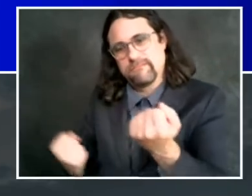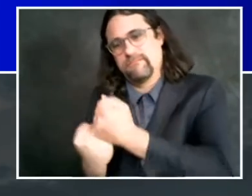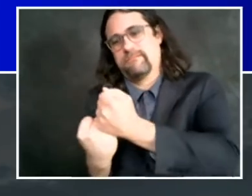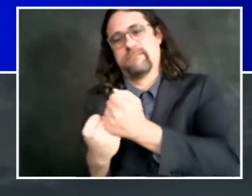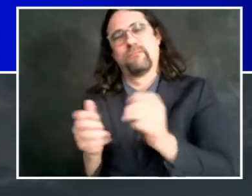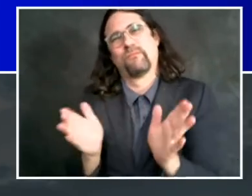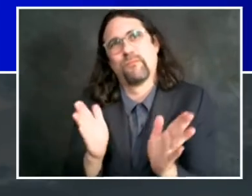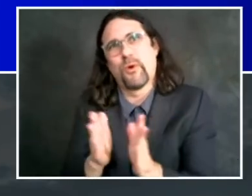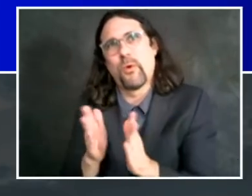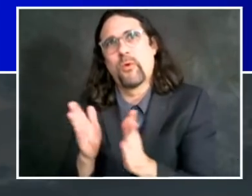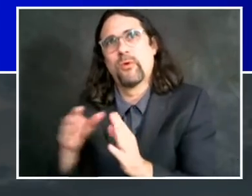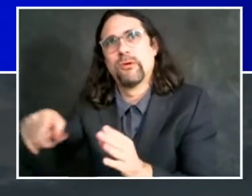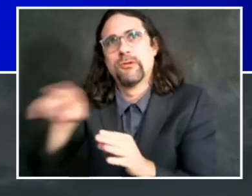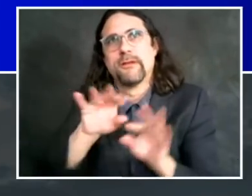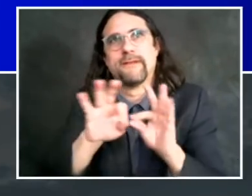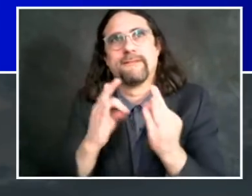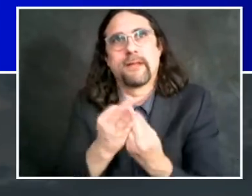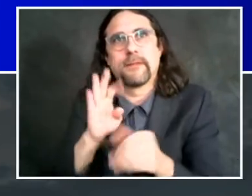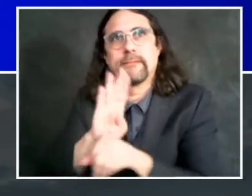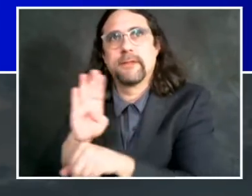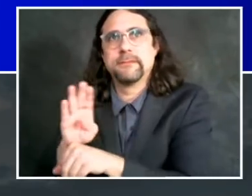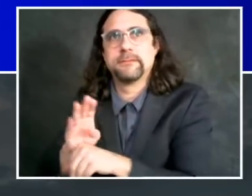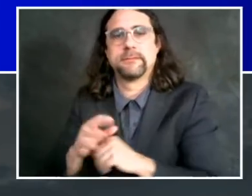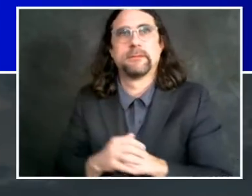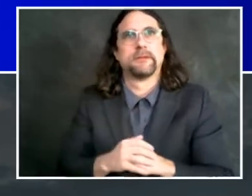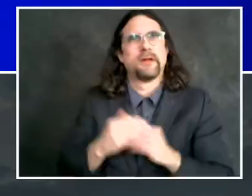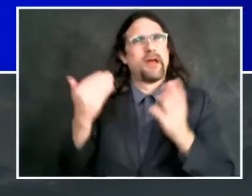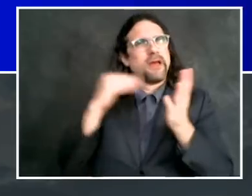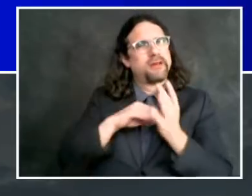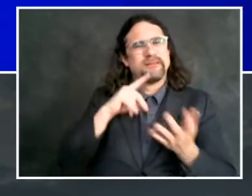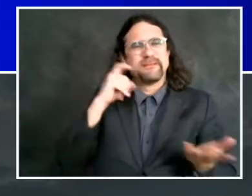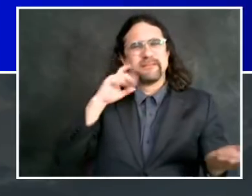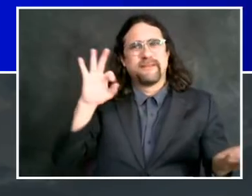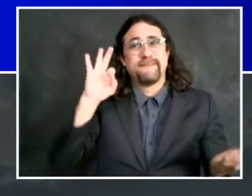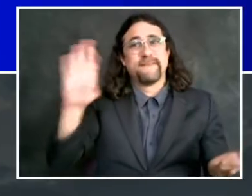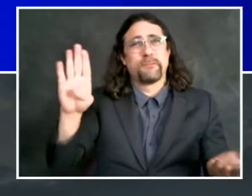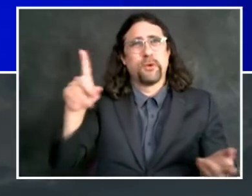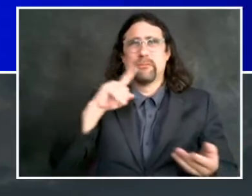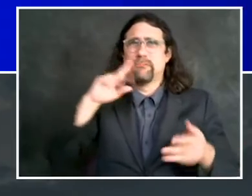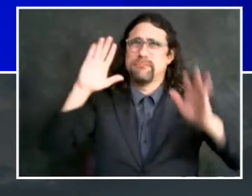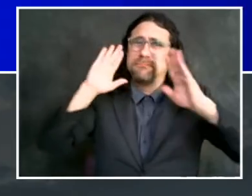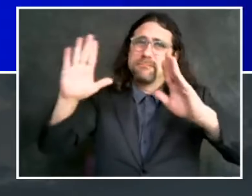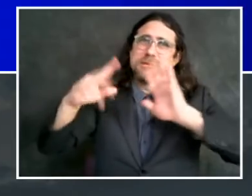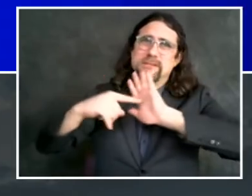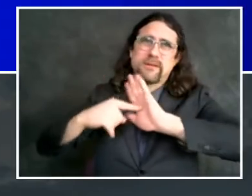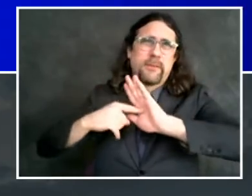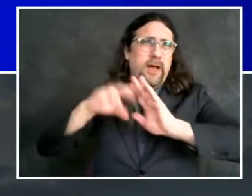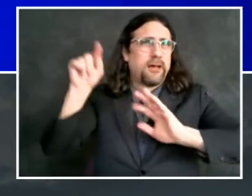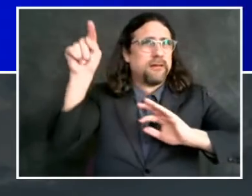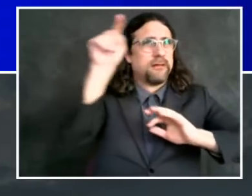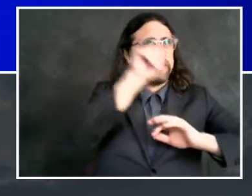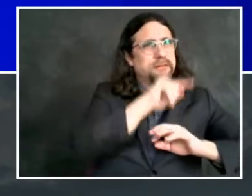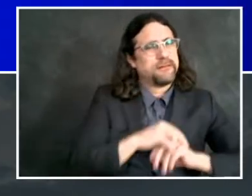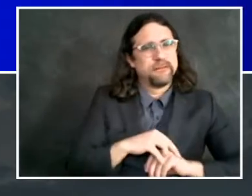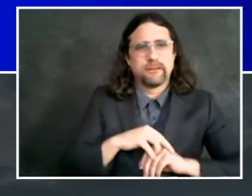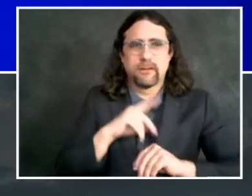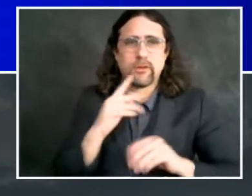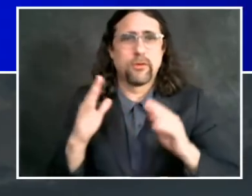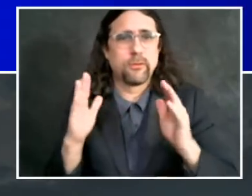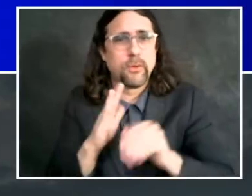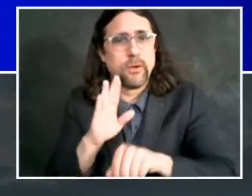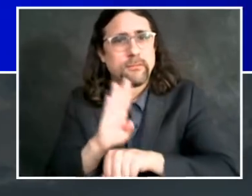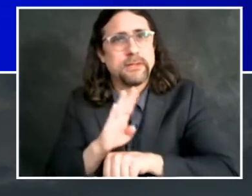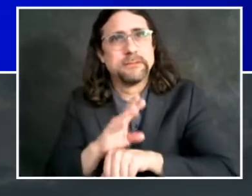more of this to get in every conceivable source of support for small business. Facebook has launched a $6.5